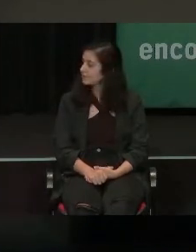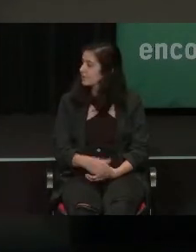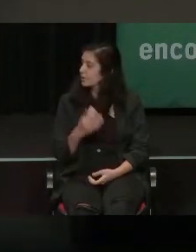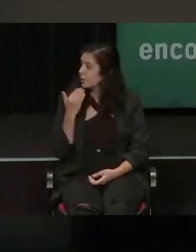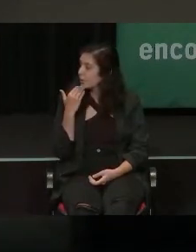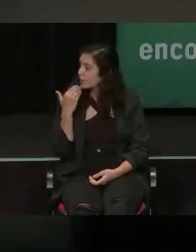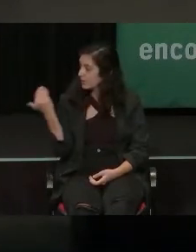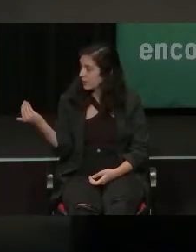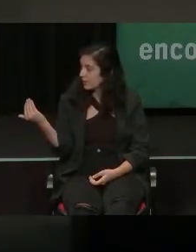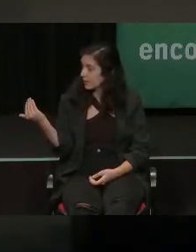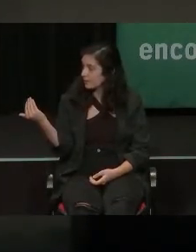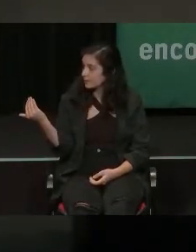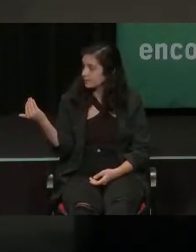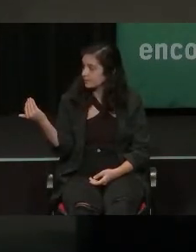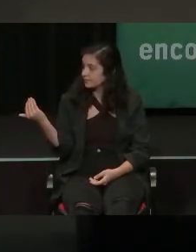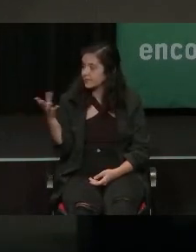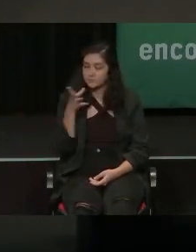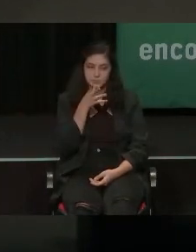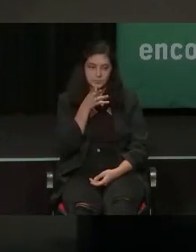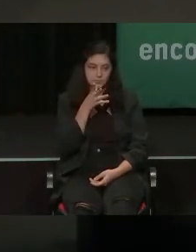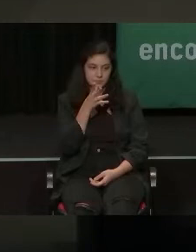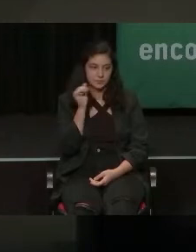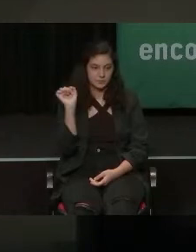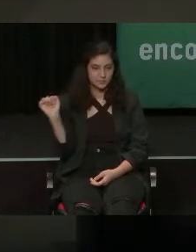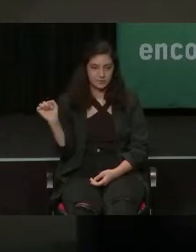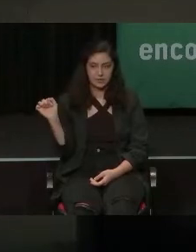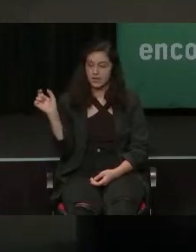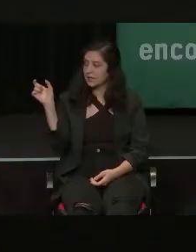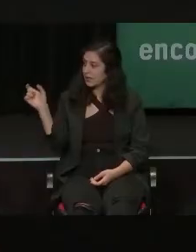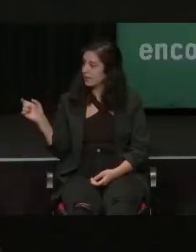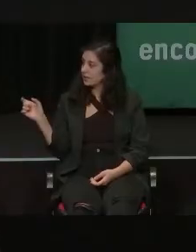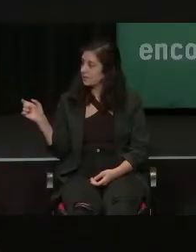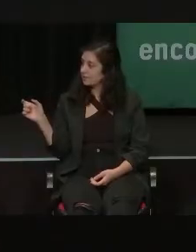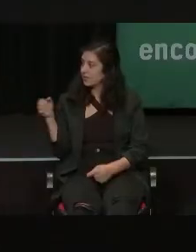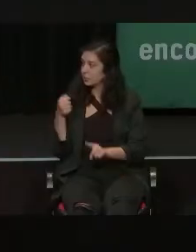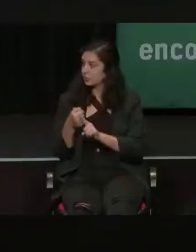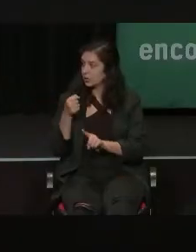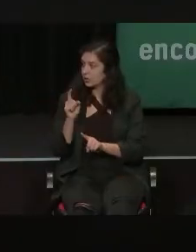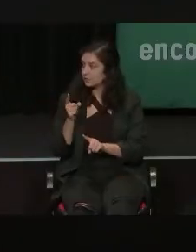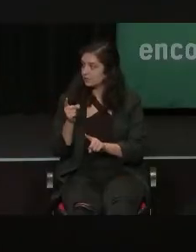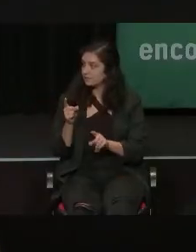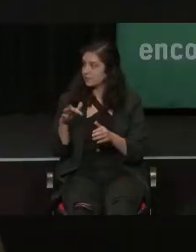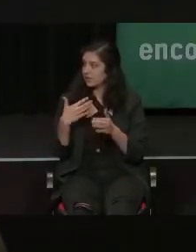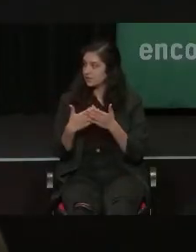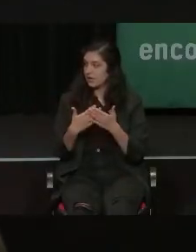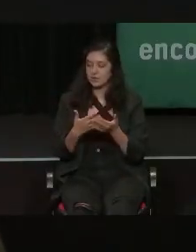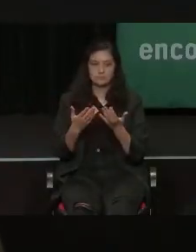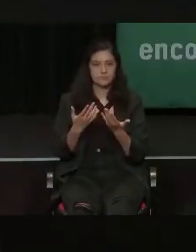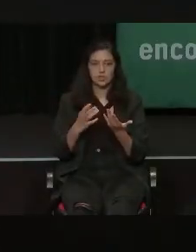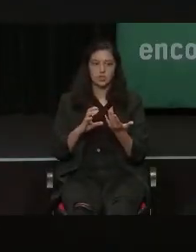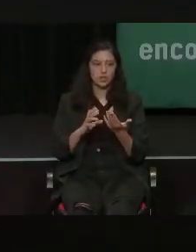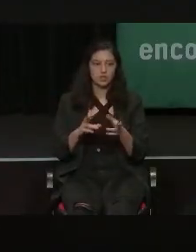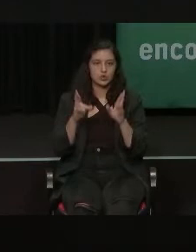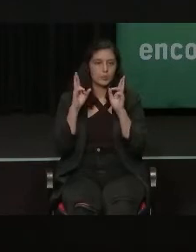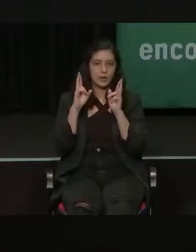Thank you so much for your presentation. This is really a challenging and full of hope